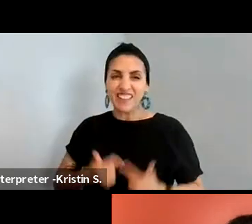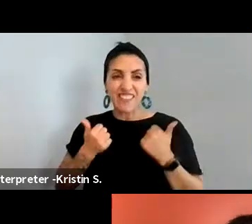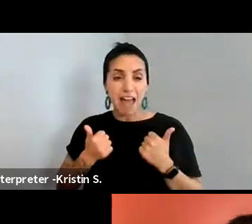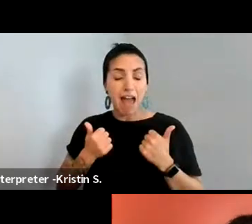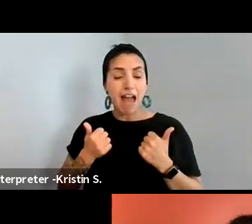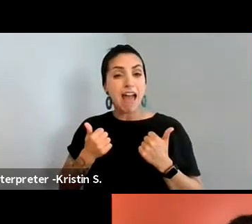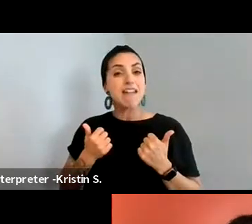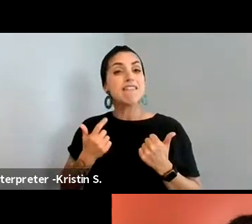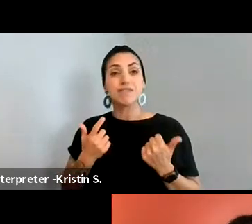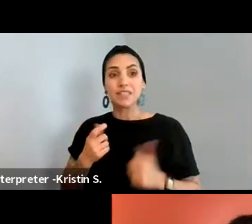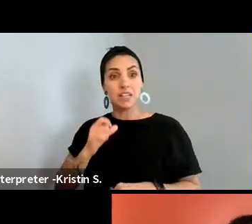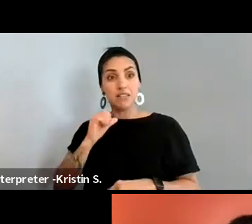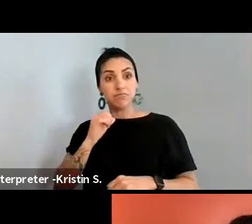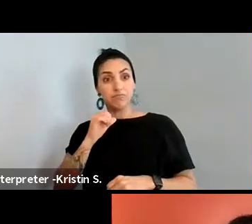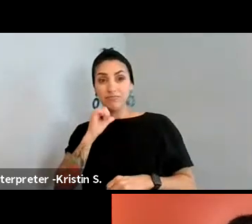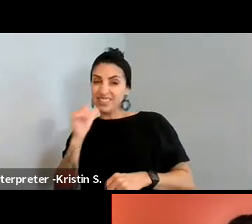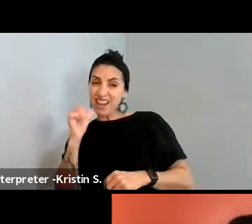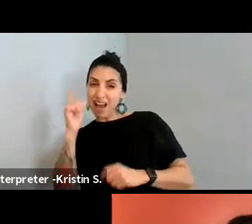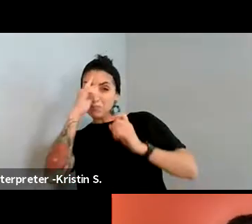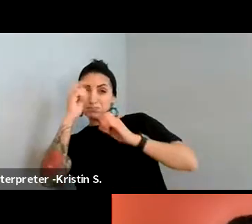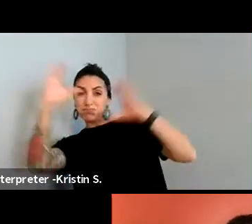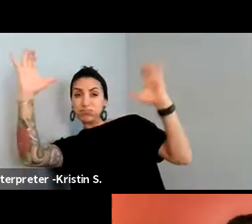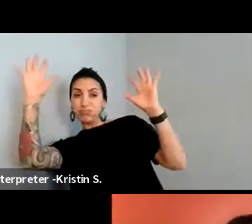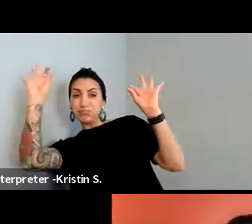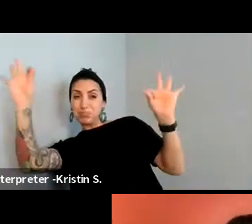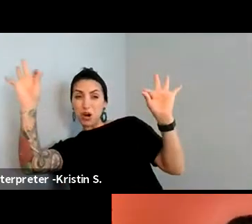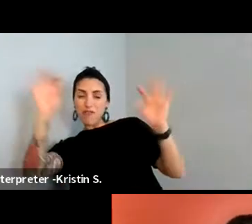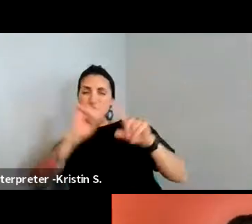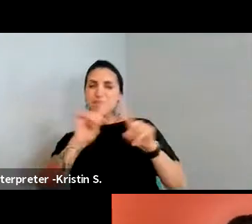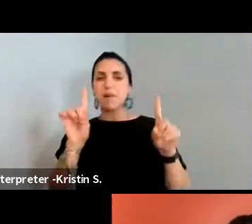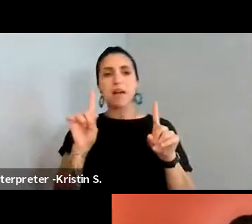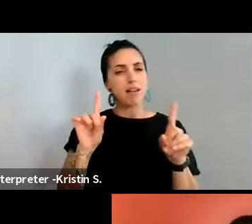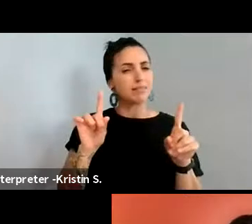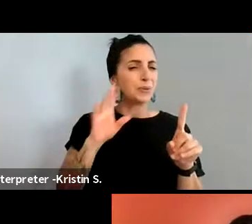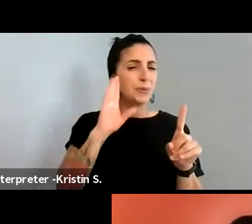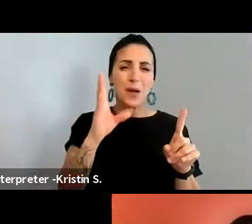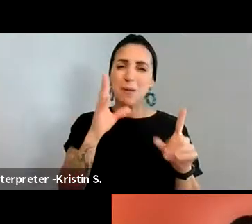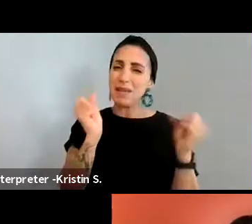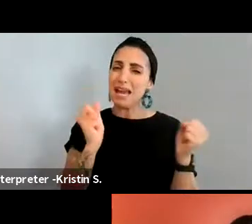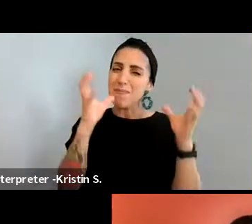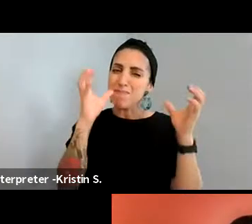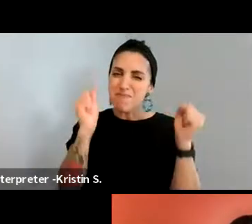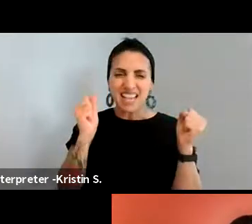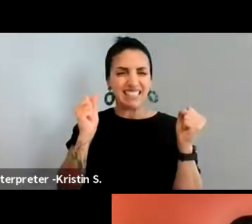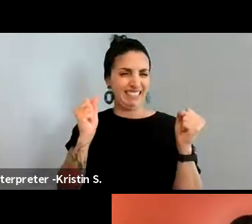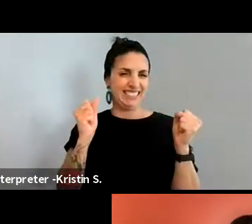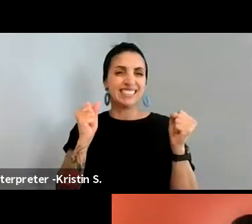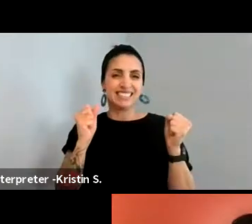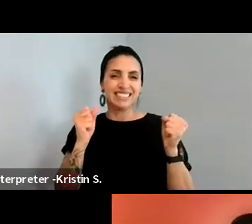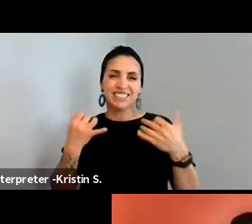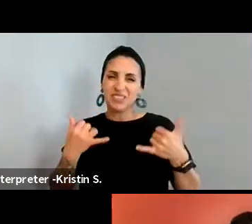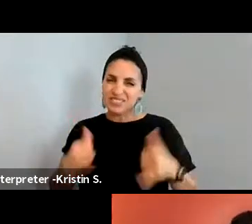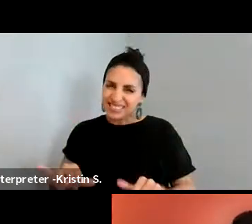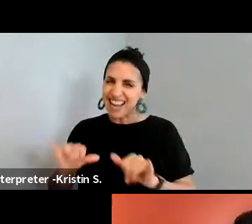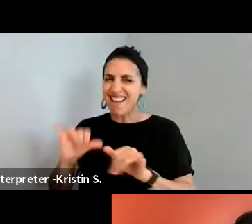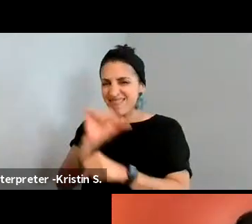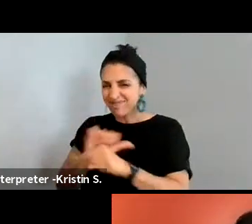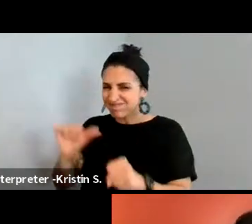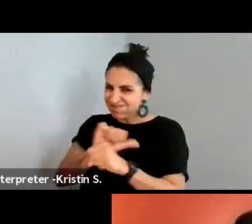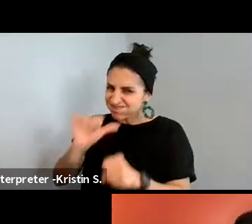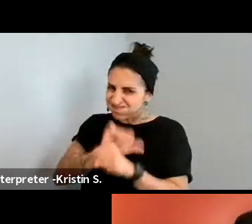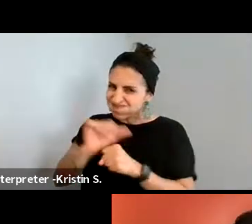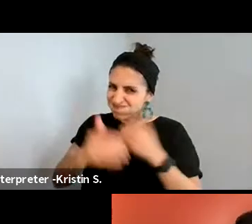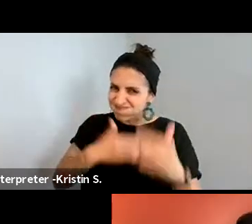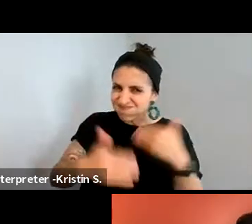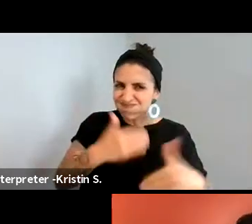they will. It would be totally amazing, and just go for it, because you will make your dreams come true